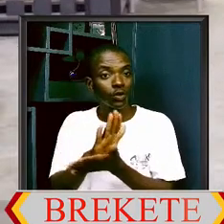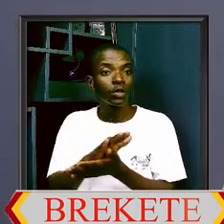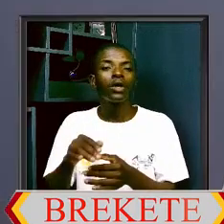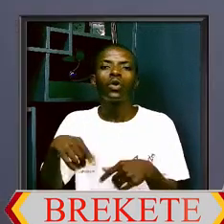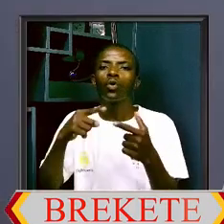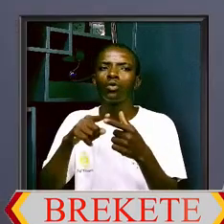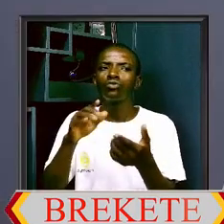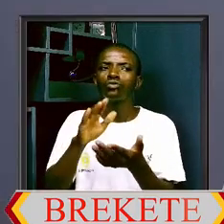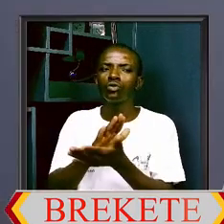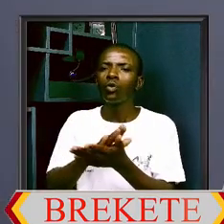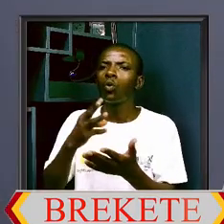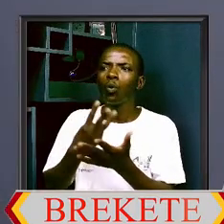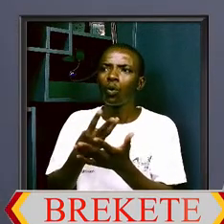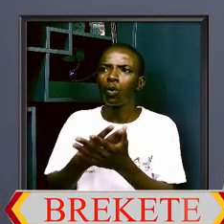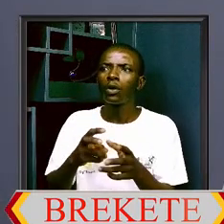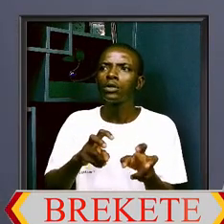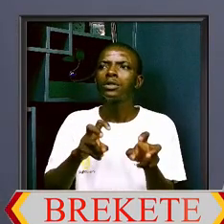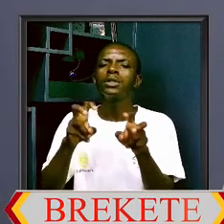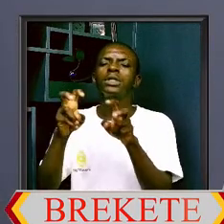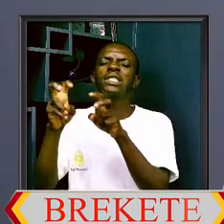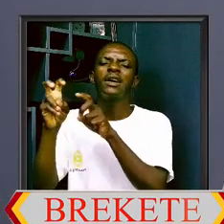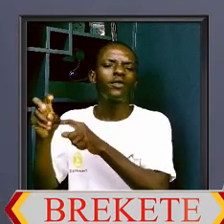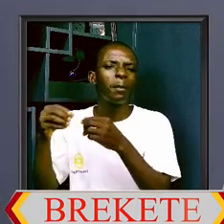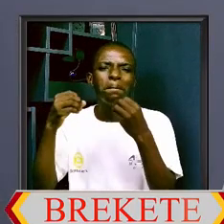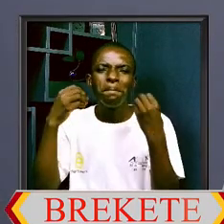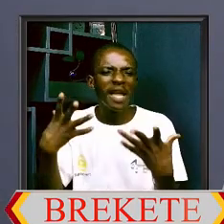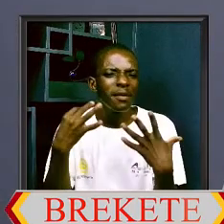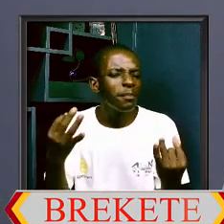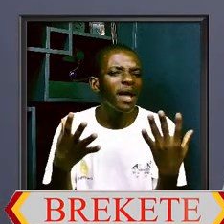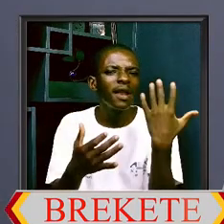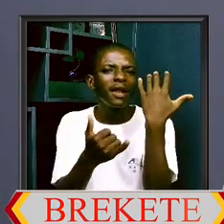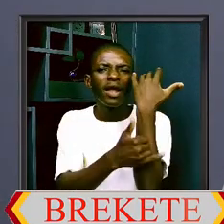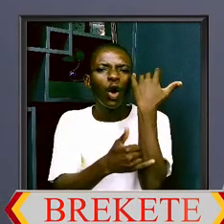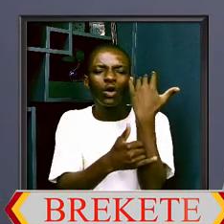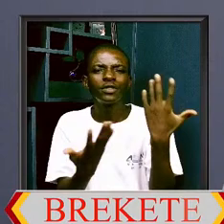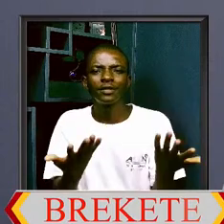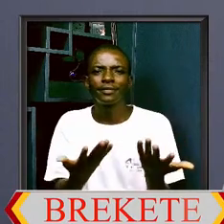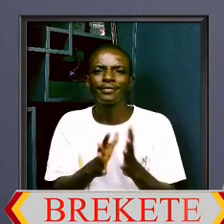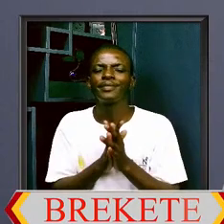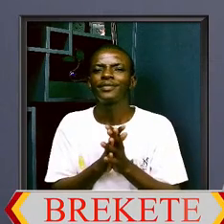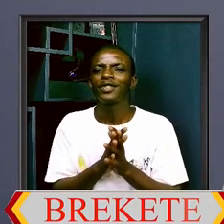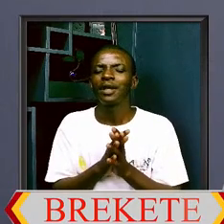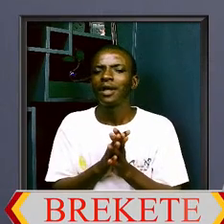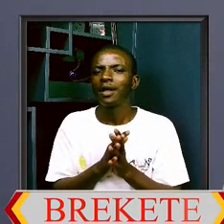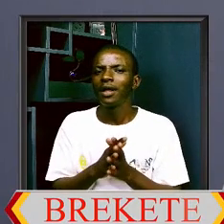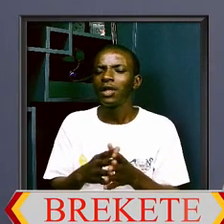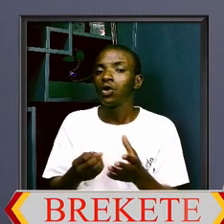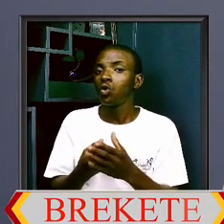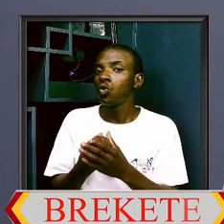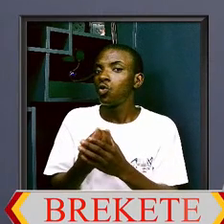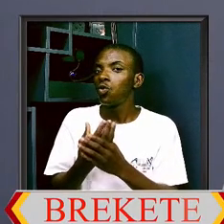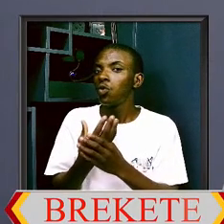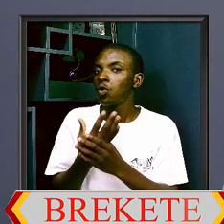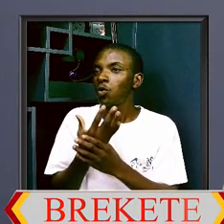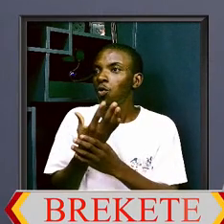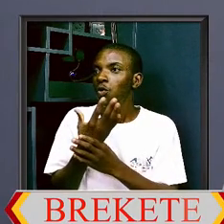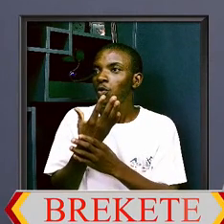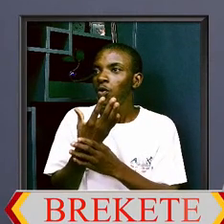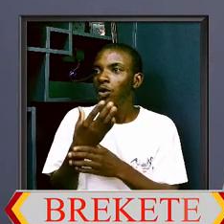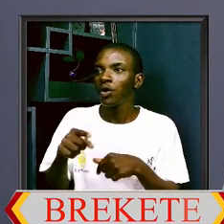where tell us he don't travel go many many many country tell us he